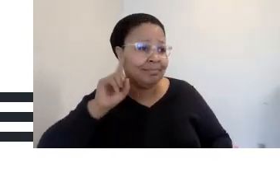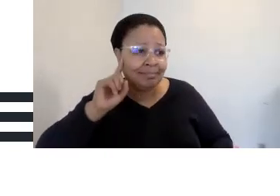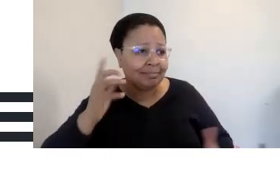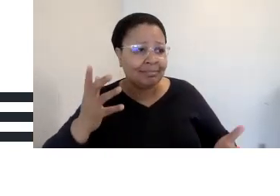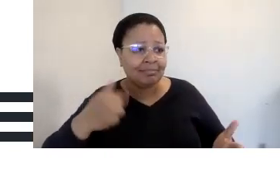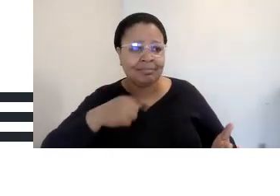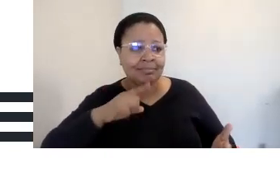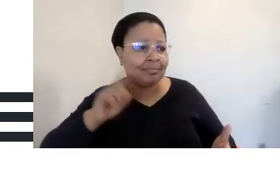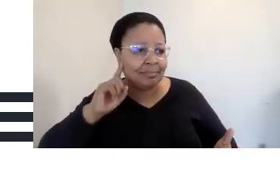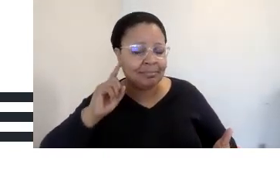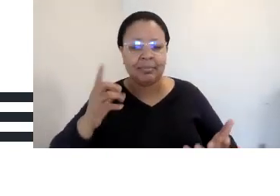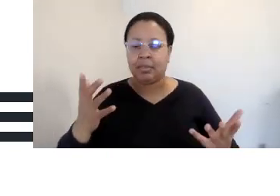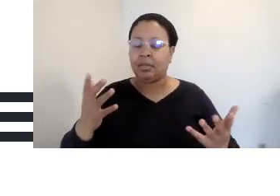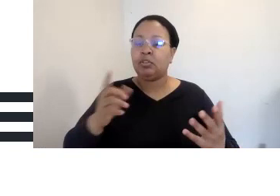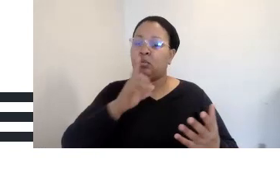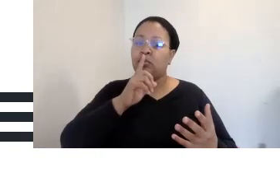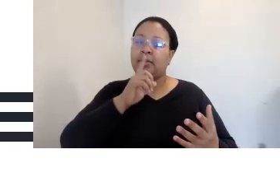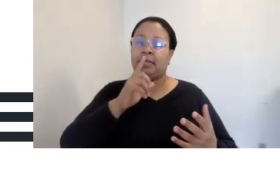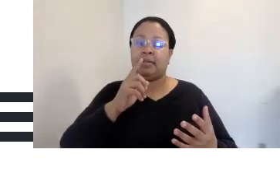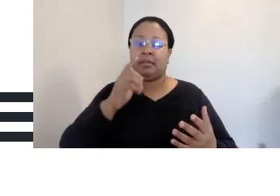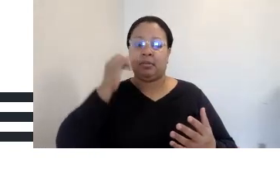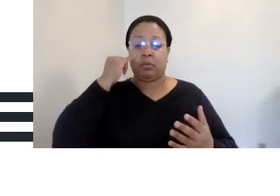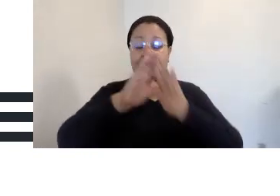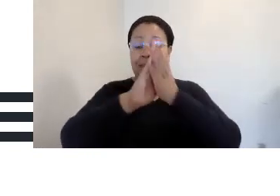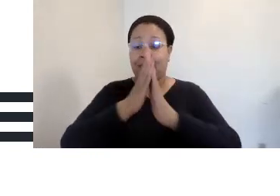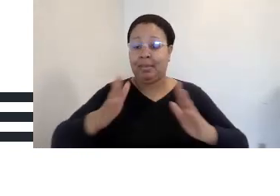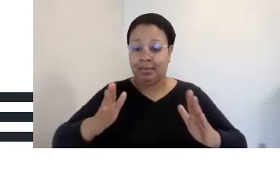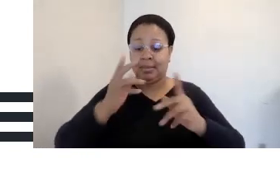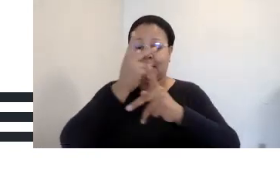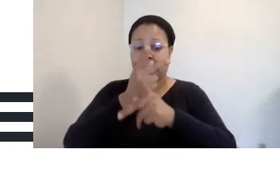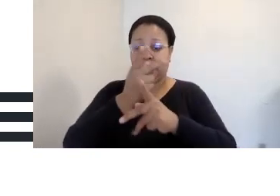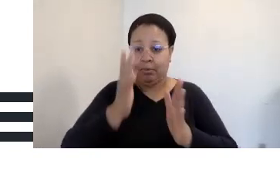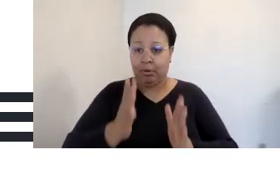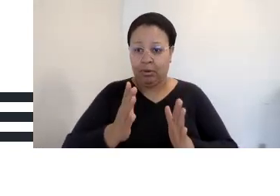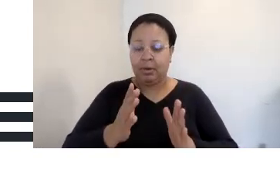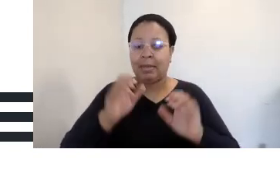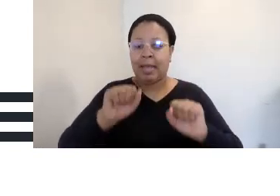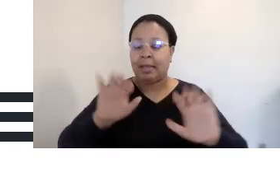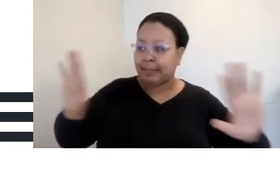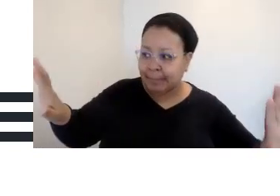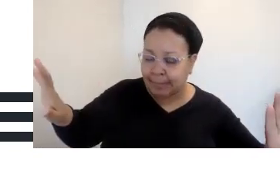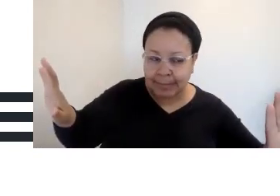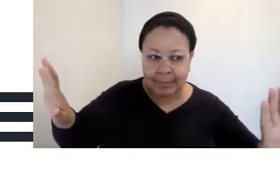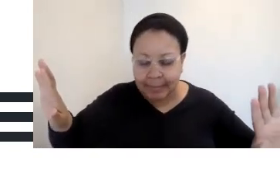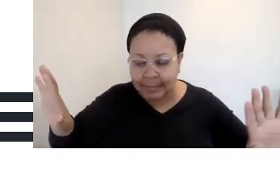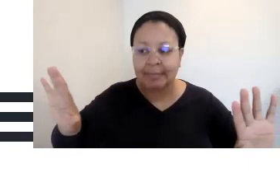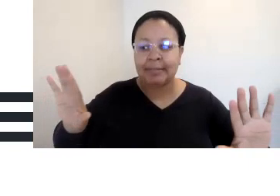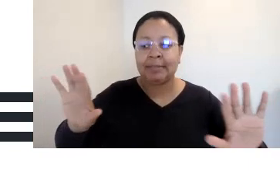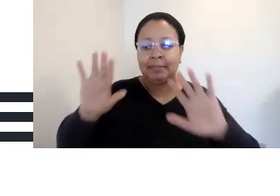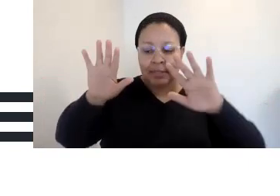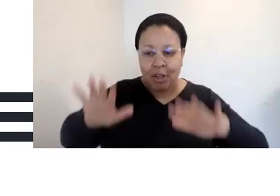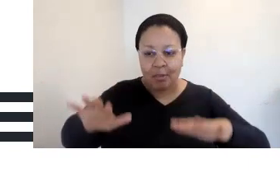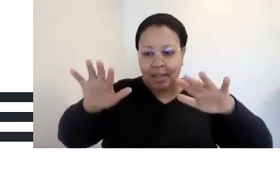So having a peacekeeper kind of be an intermediary, kind of step in, trying to diffuse